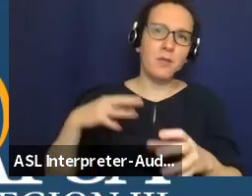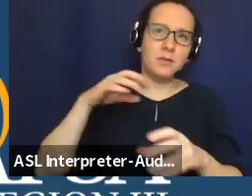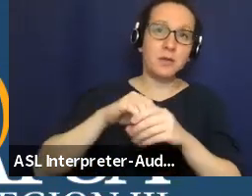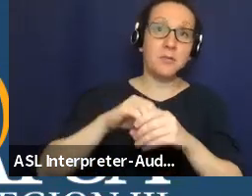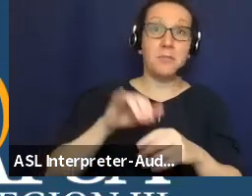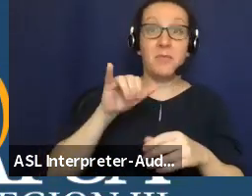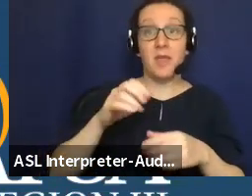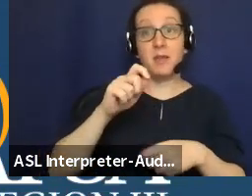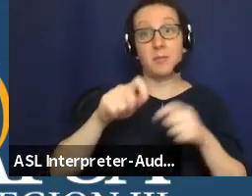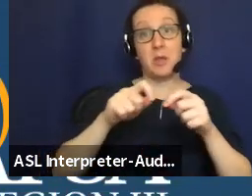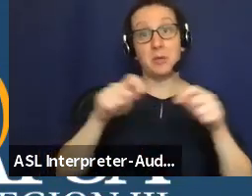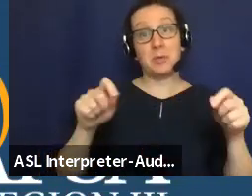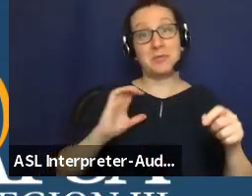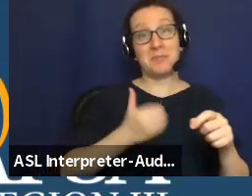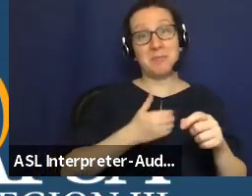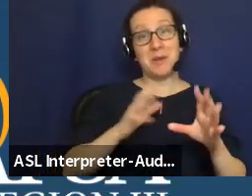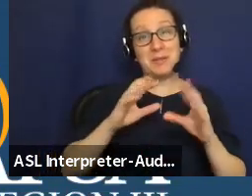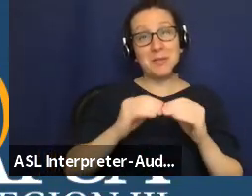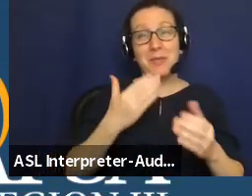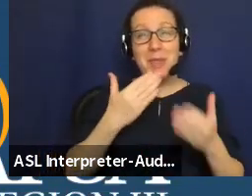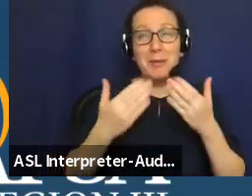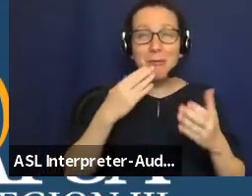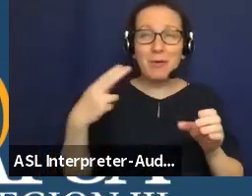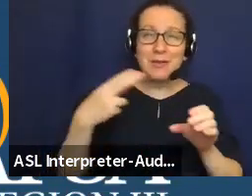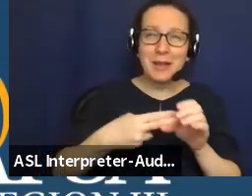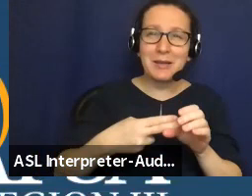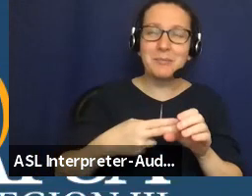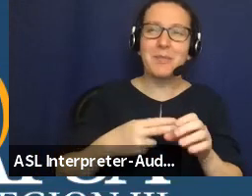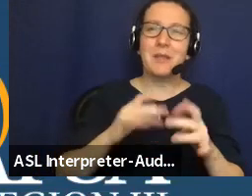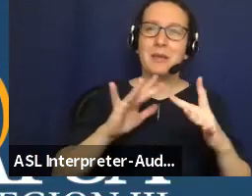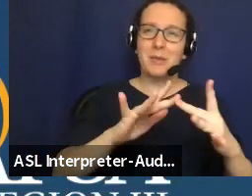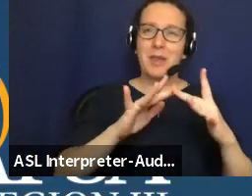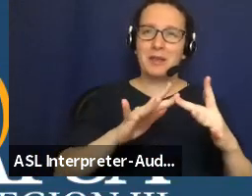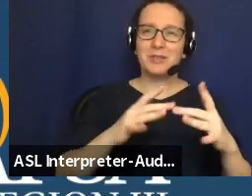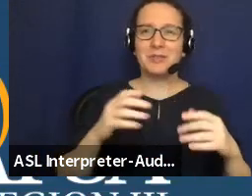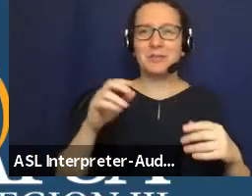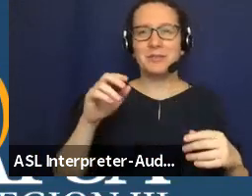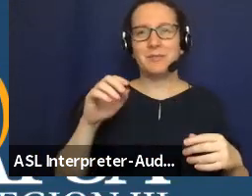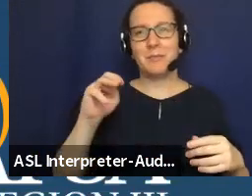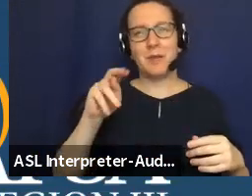session. Thanks so much for attending. Keep in touch. thank you, everybody.